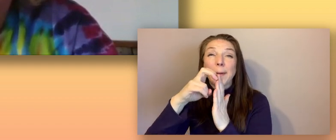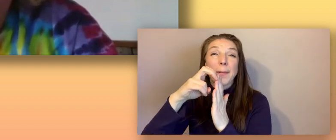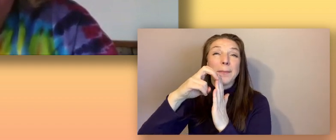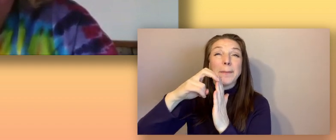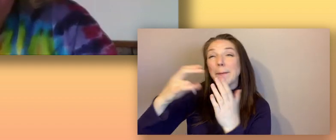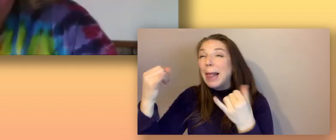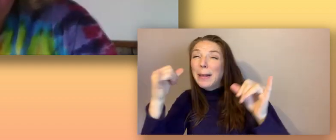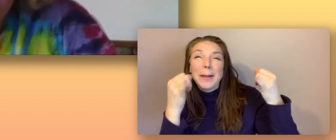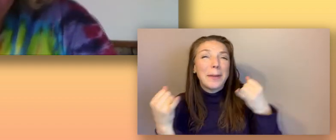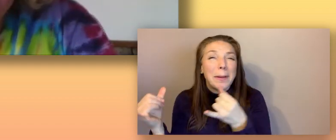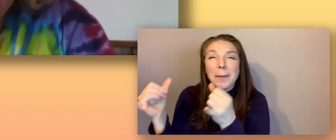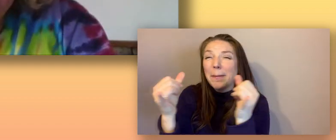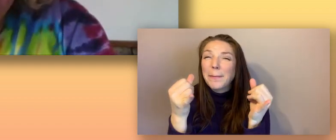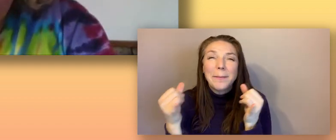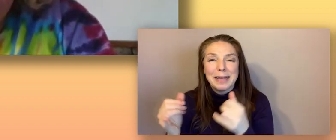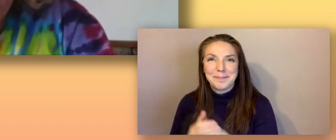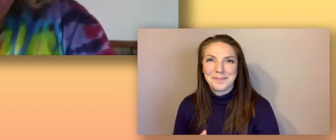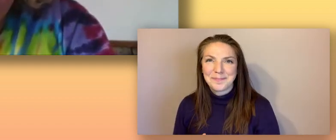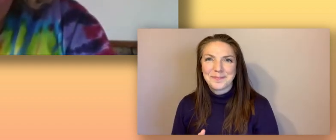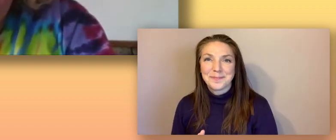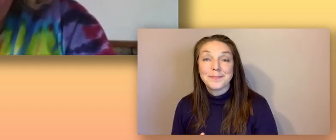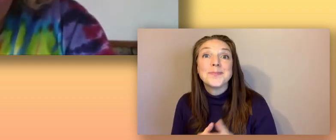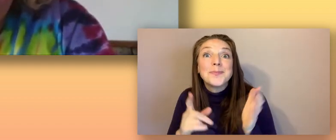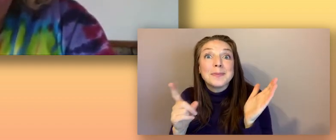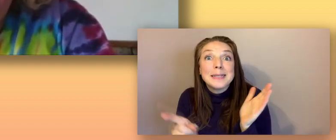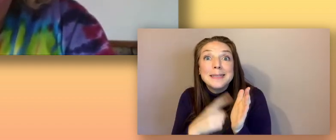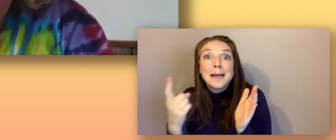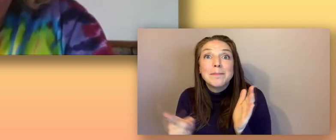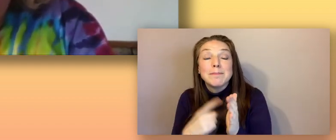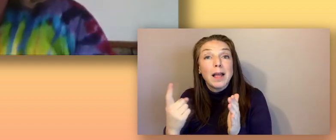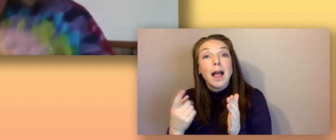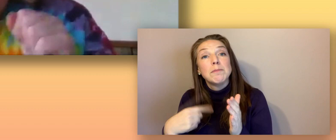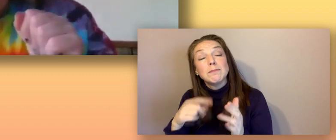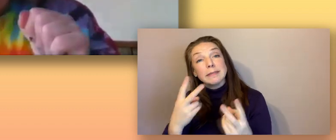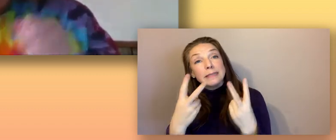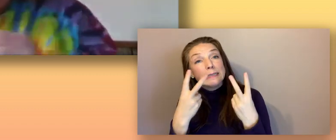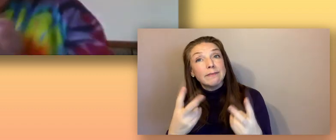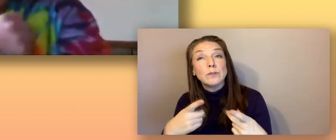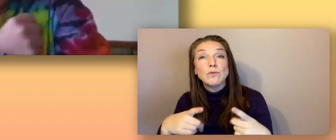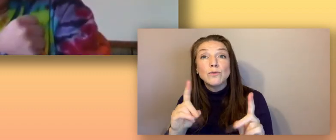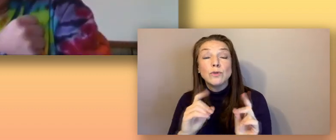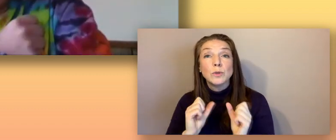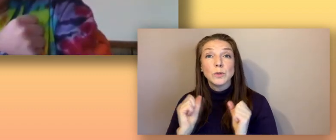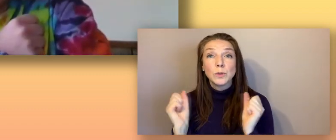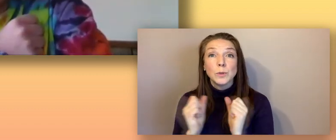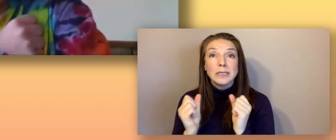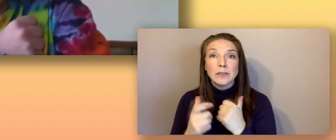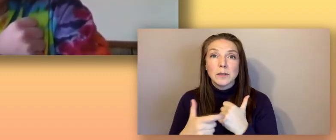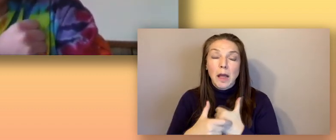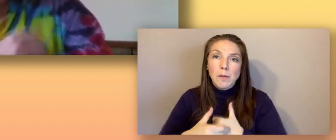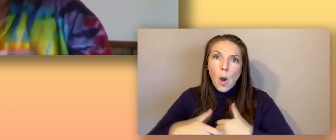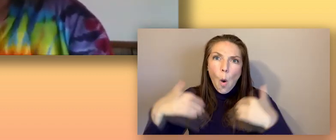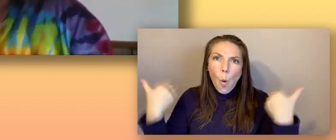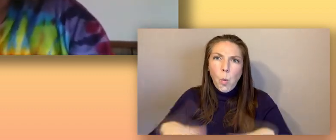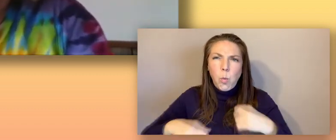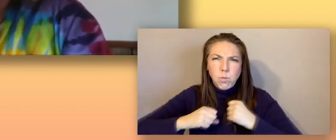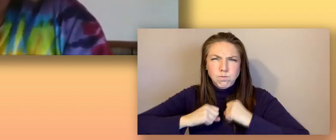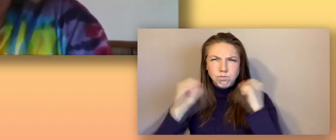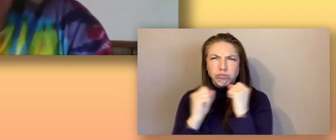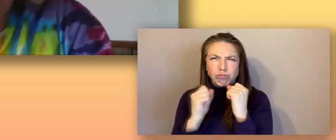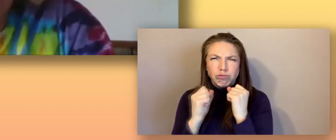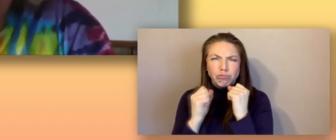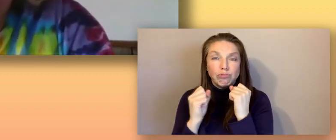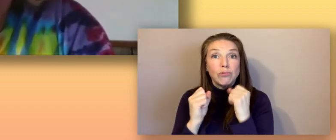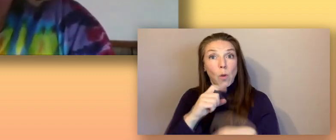corn crib. Sometimes we went in wintertime when it was very cold. On days